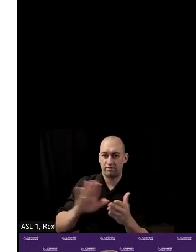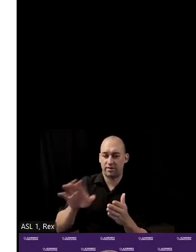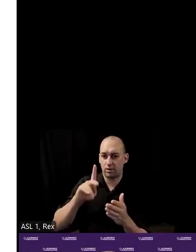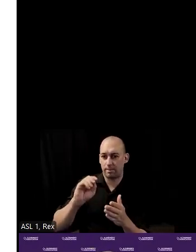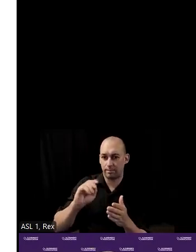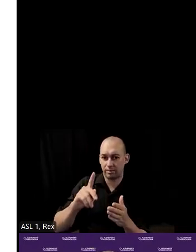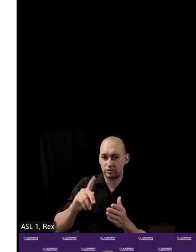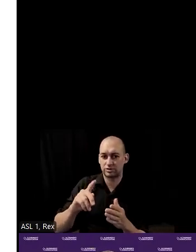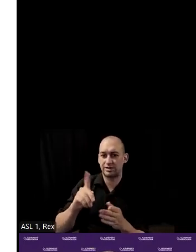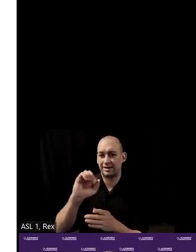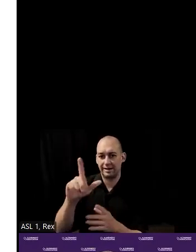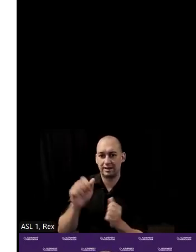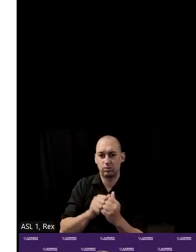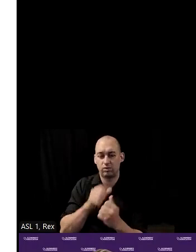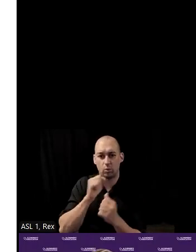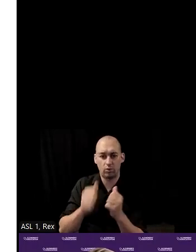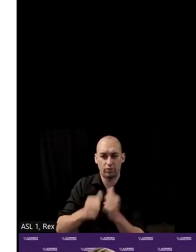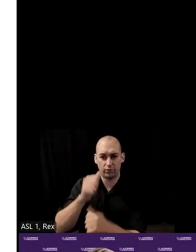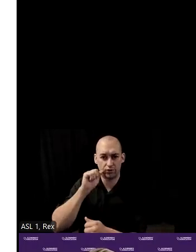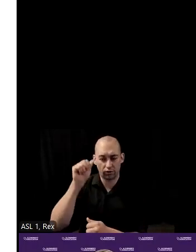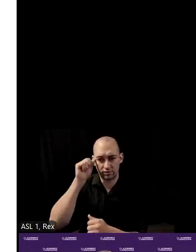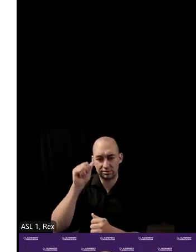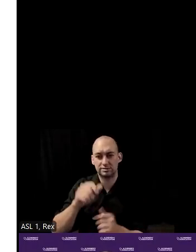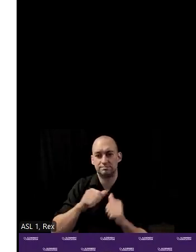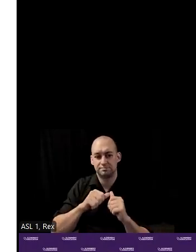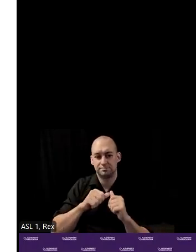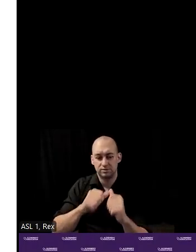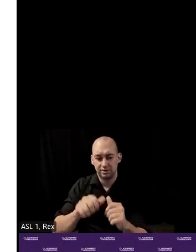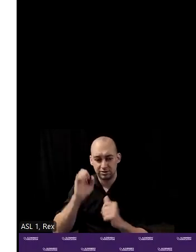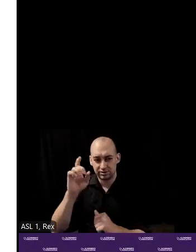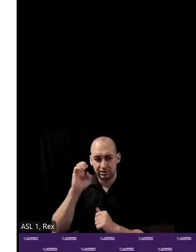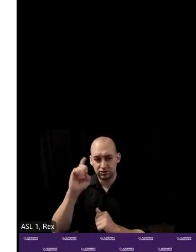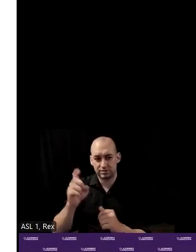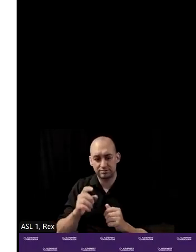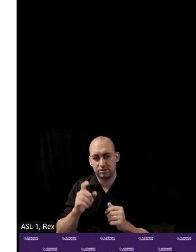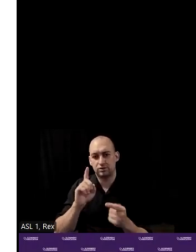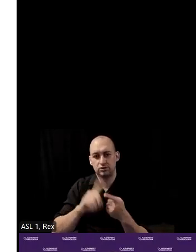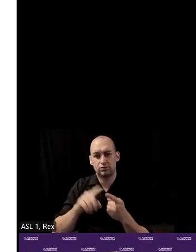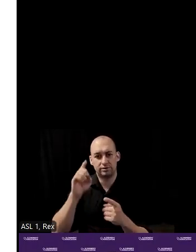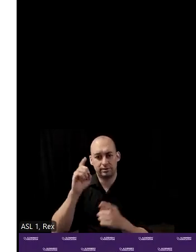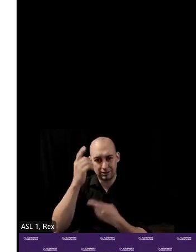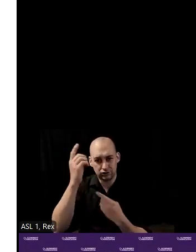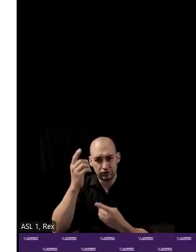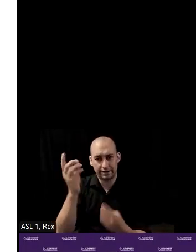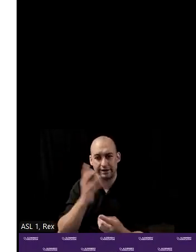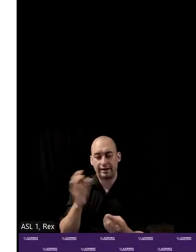with older adults, that they are devoting some of their continuing education to dementia and